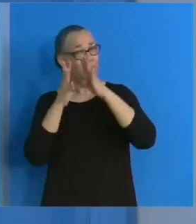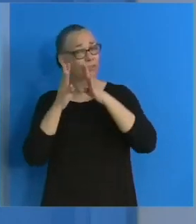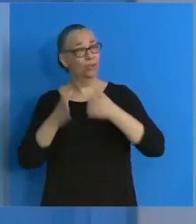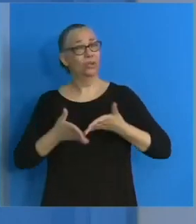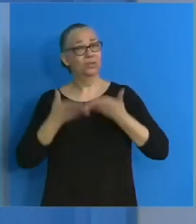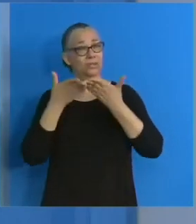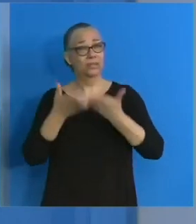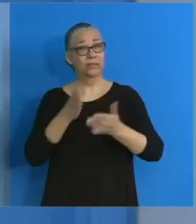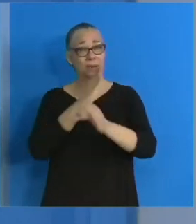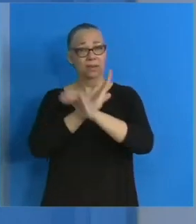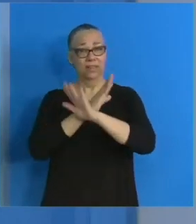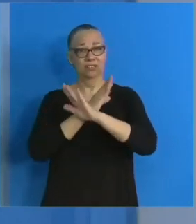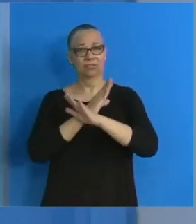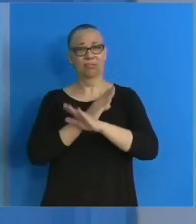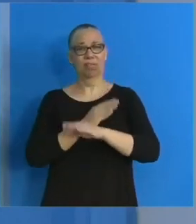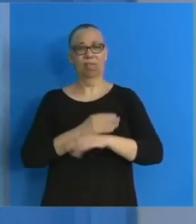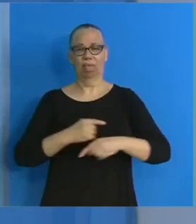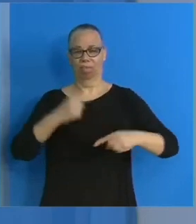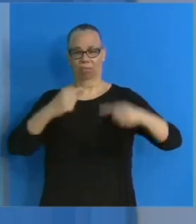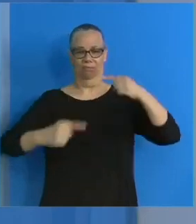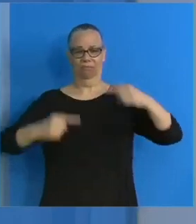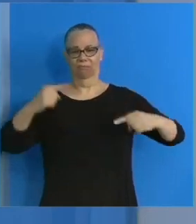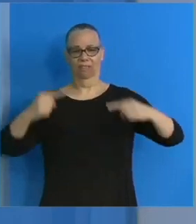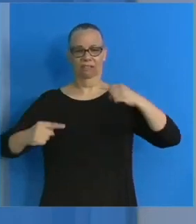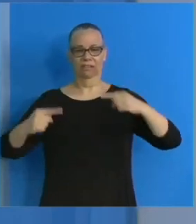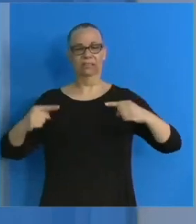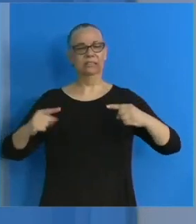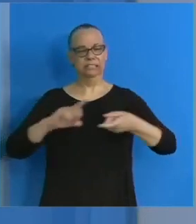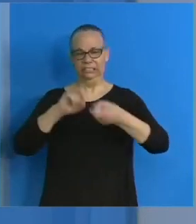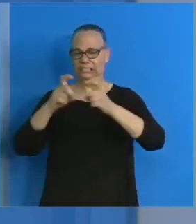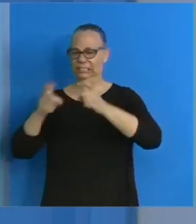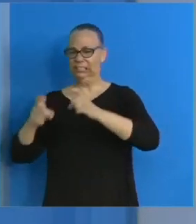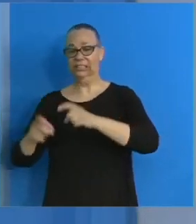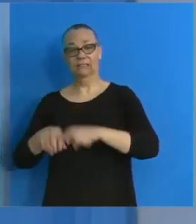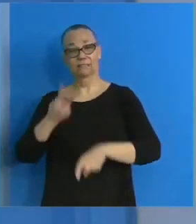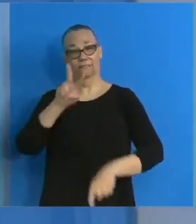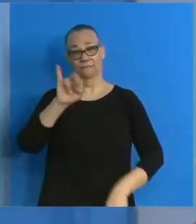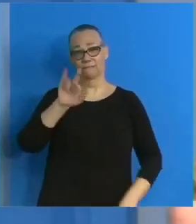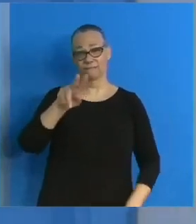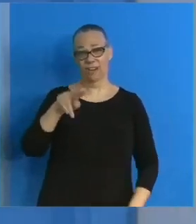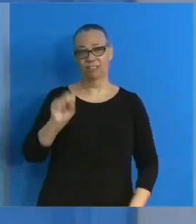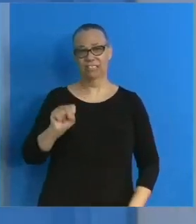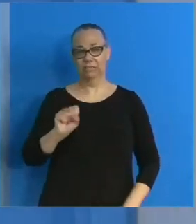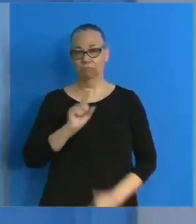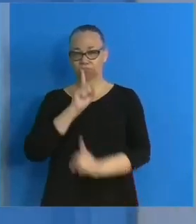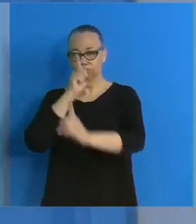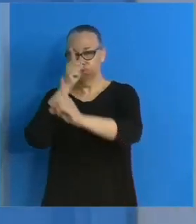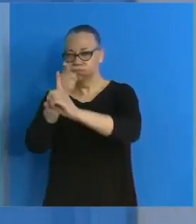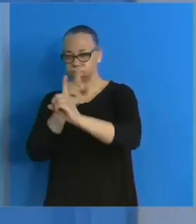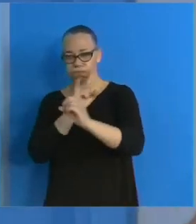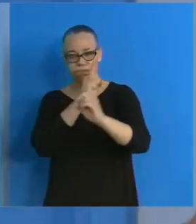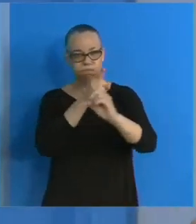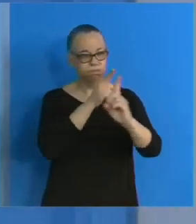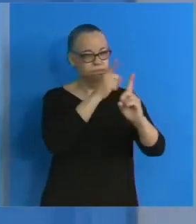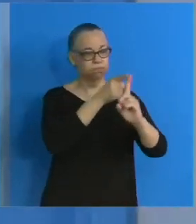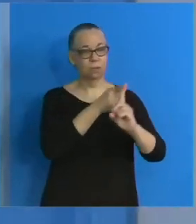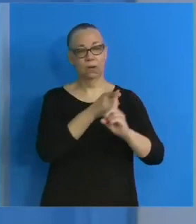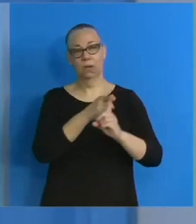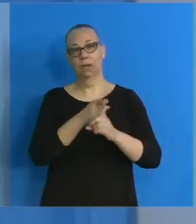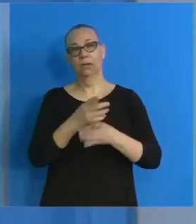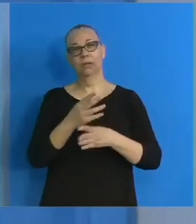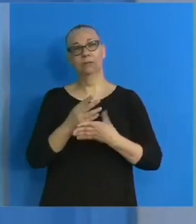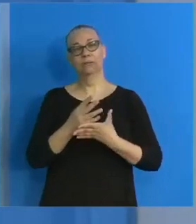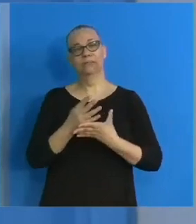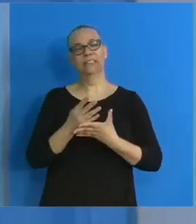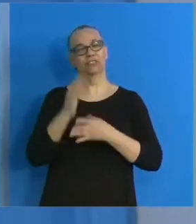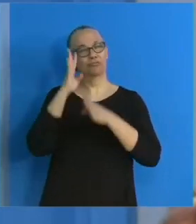a wide range of mutations of the virus, as its target points on the spike protein are designed on the